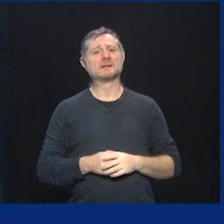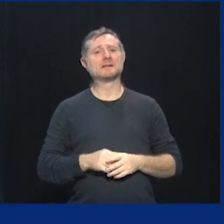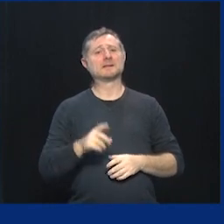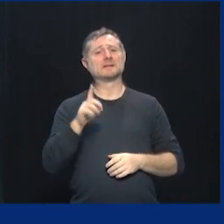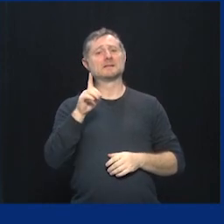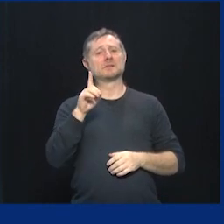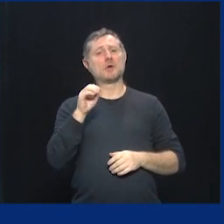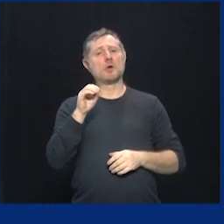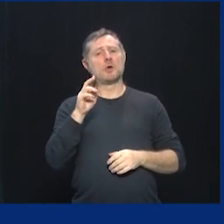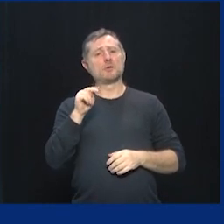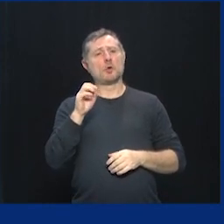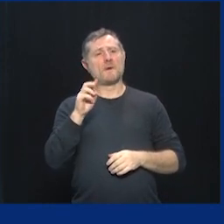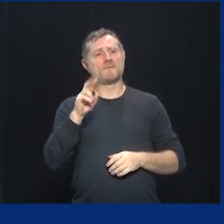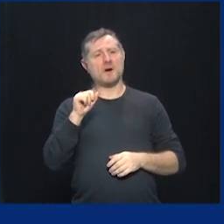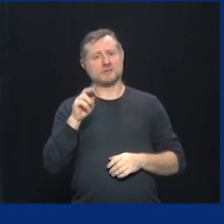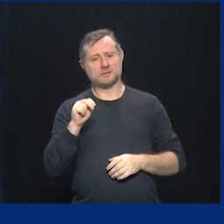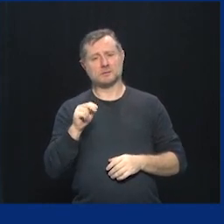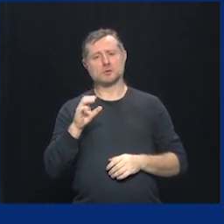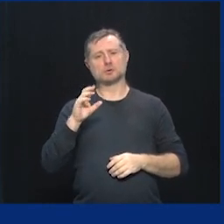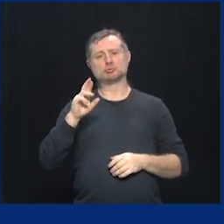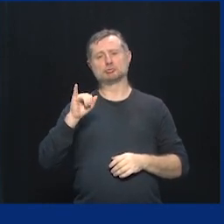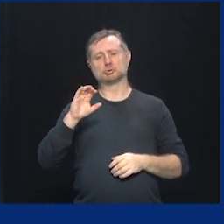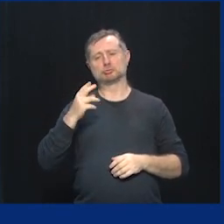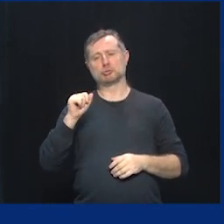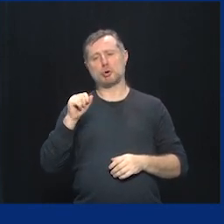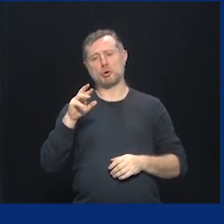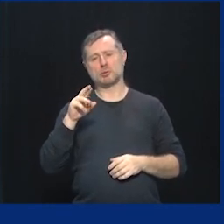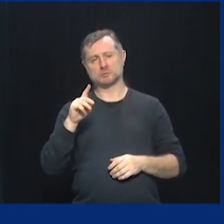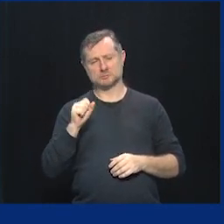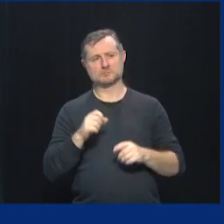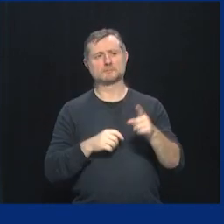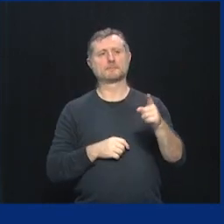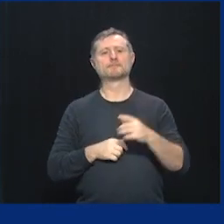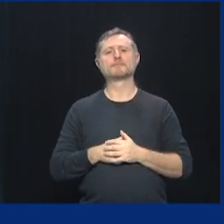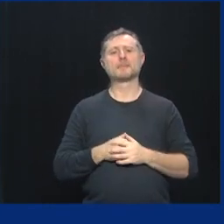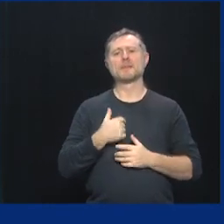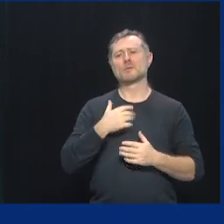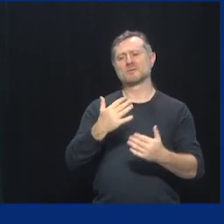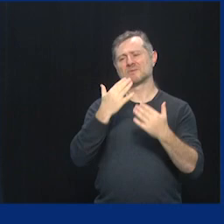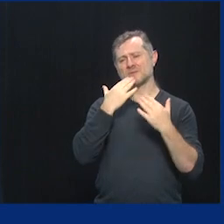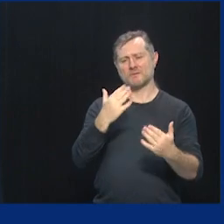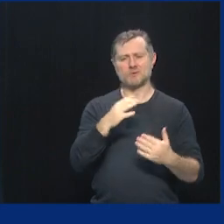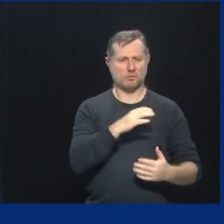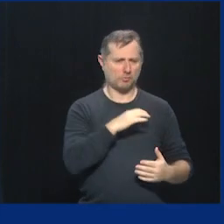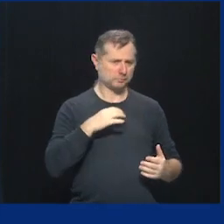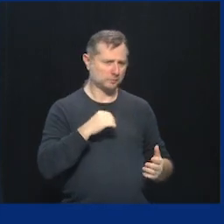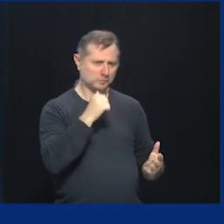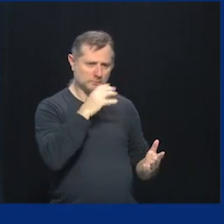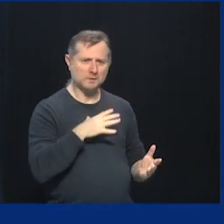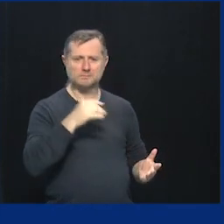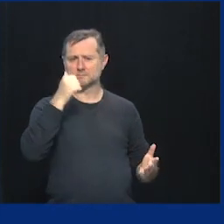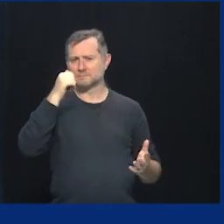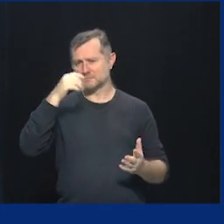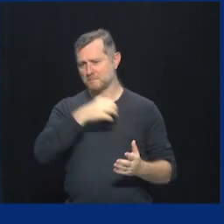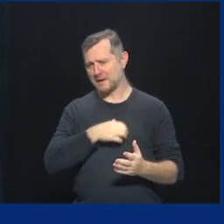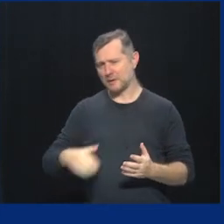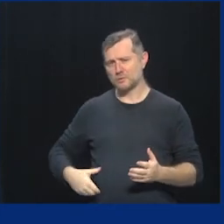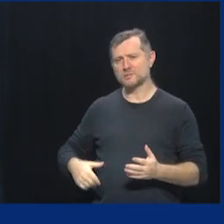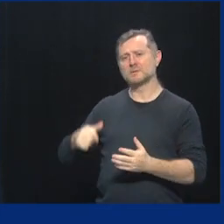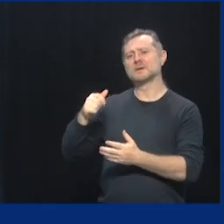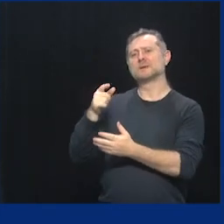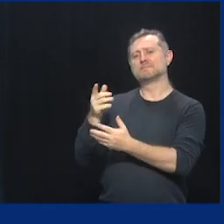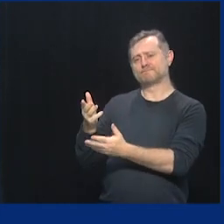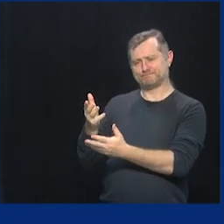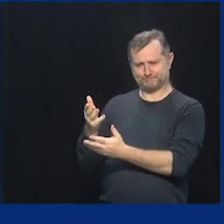Thank you, Congressmember, and thank you to both the governor and the mayor for their support this morning or into the wee